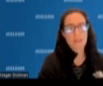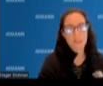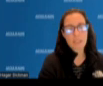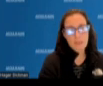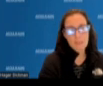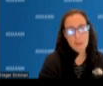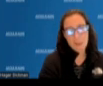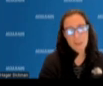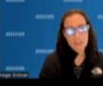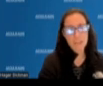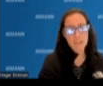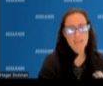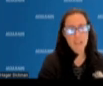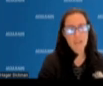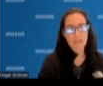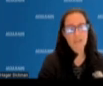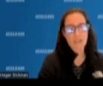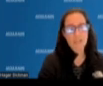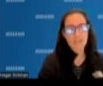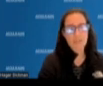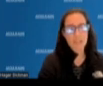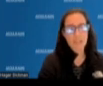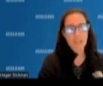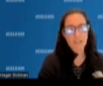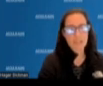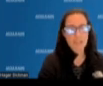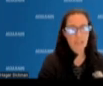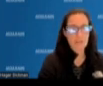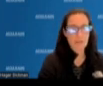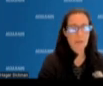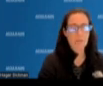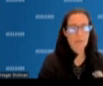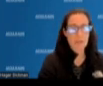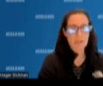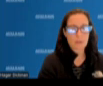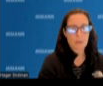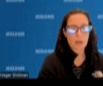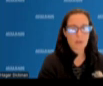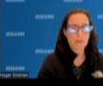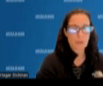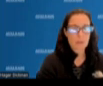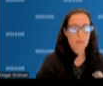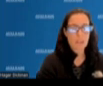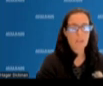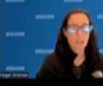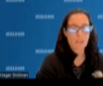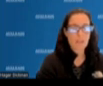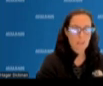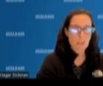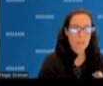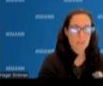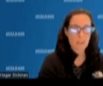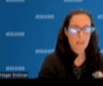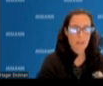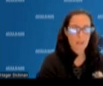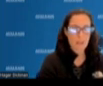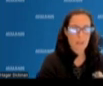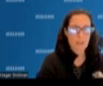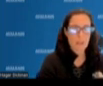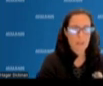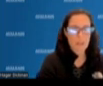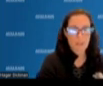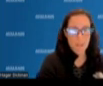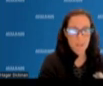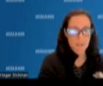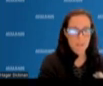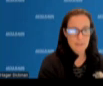instead of pitting populations against each other, really seeing Medicaid as a program that supports all of our communities and anyone who needs